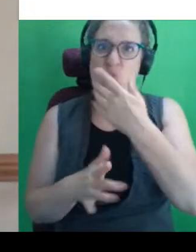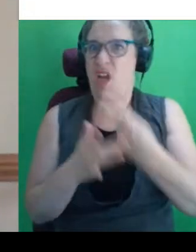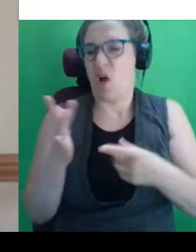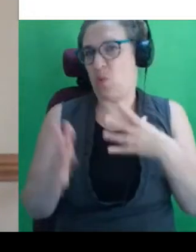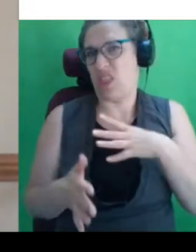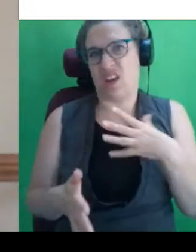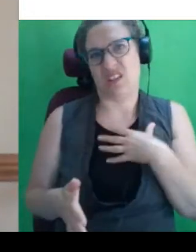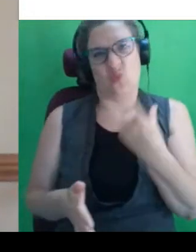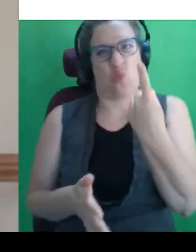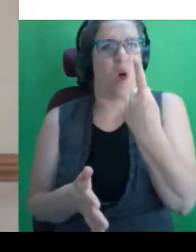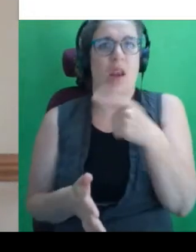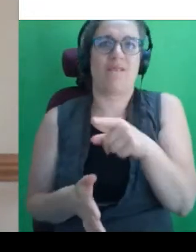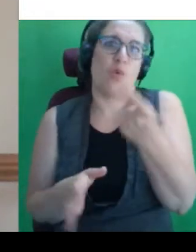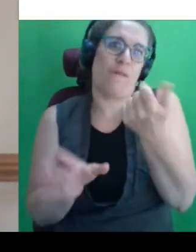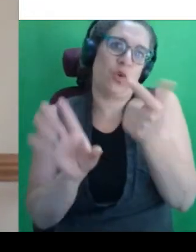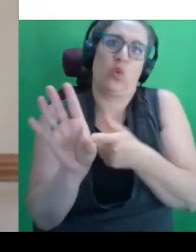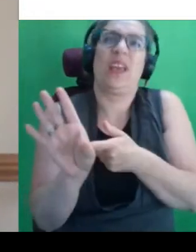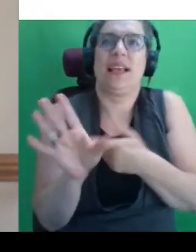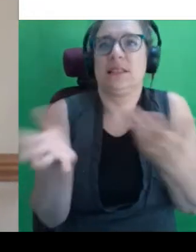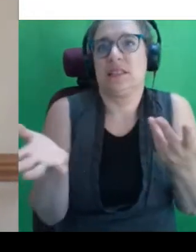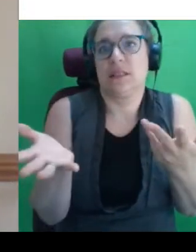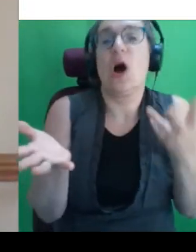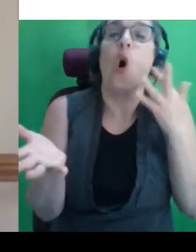years before being replaced.